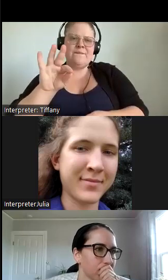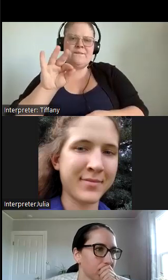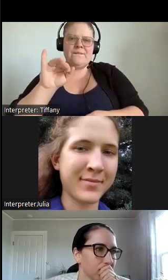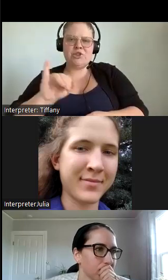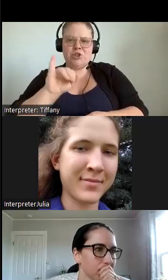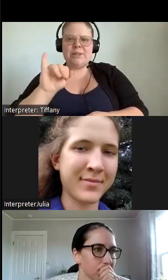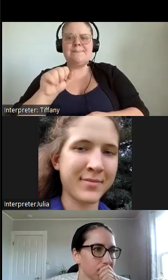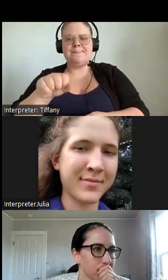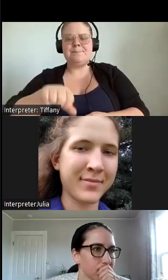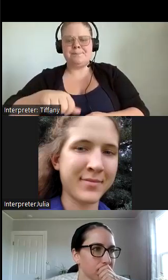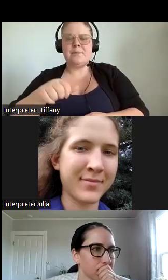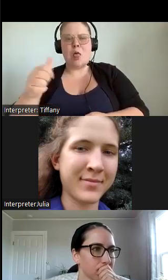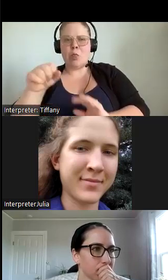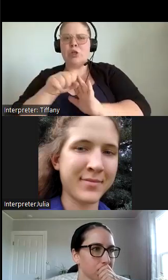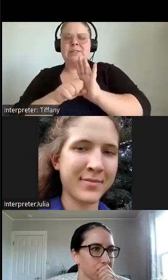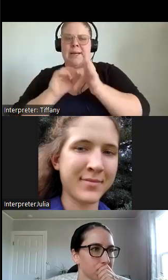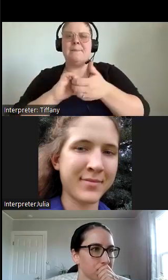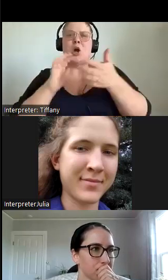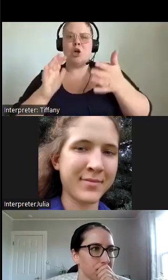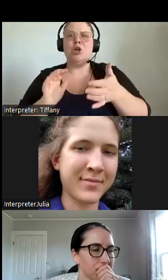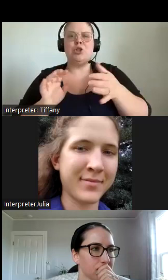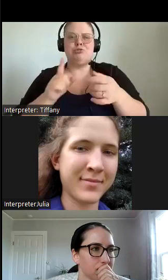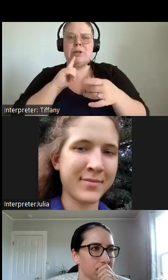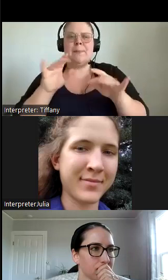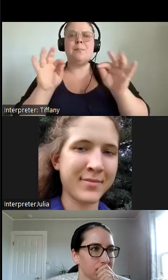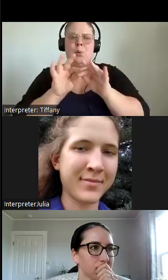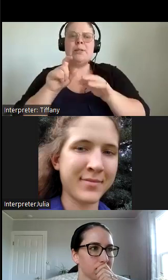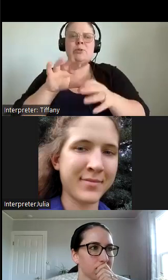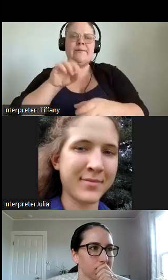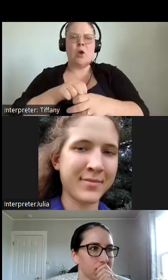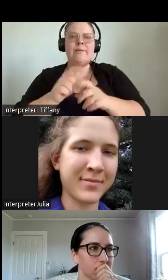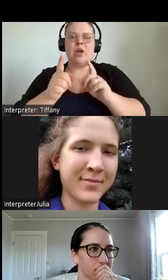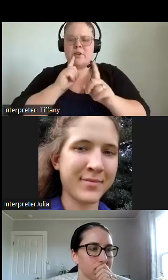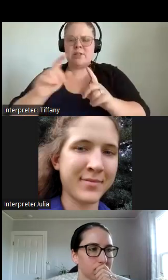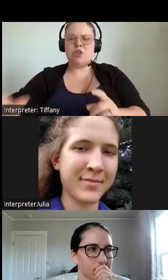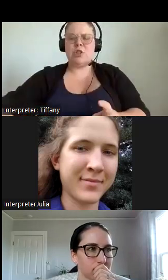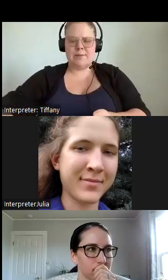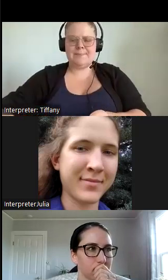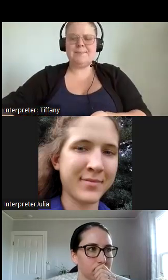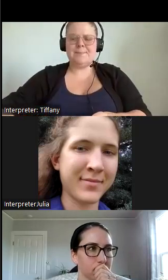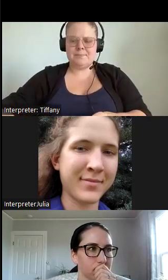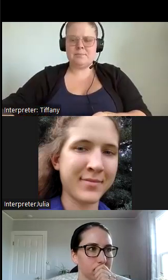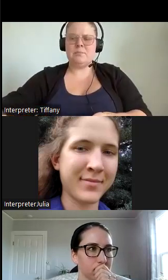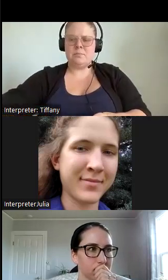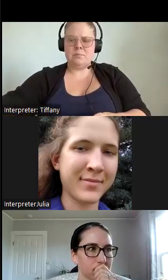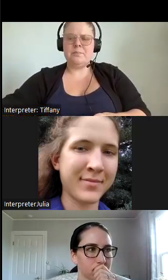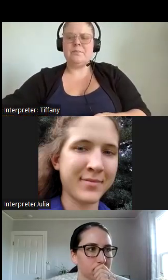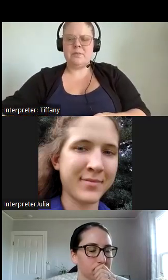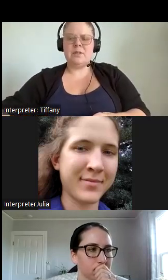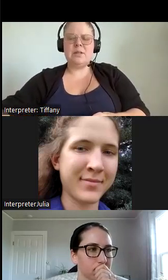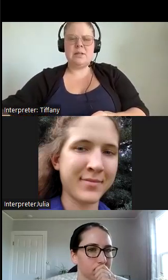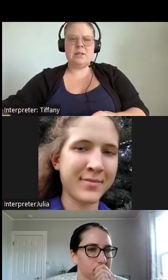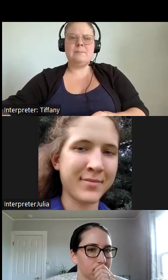Other state partners that are very important to include in this conversation, and get what their kind of